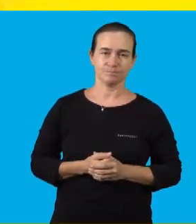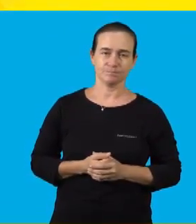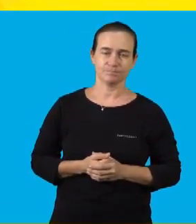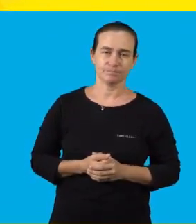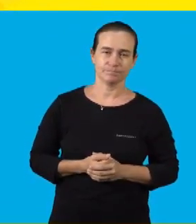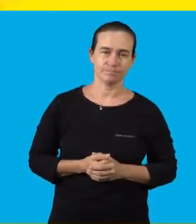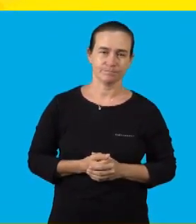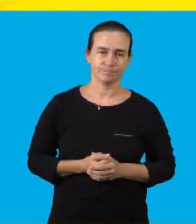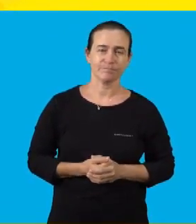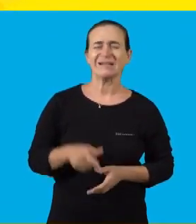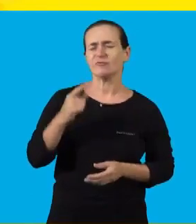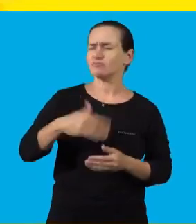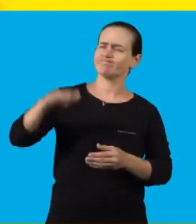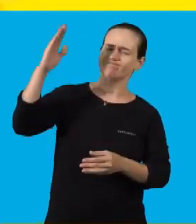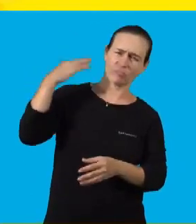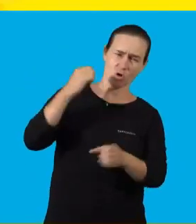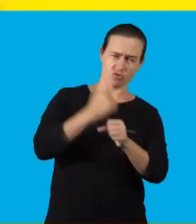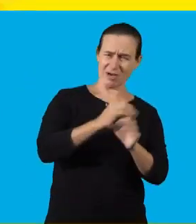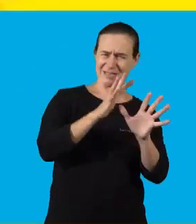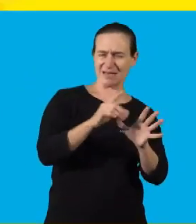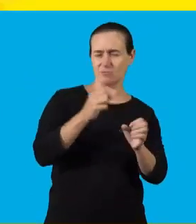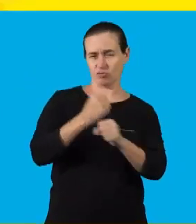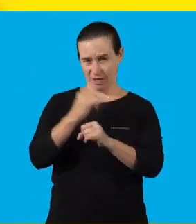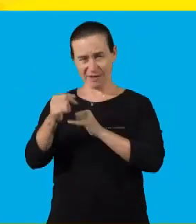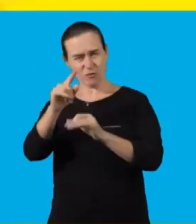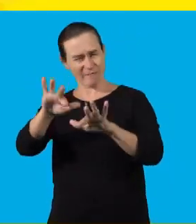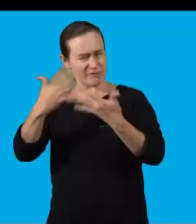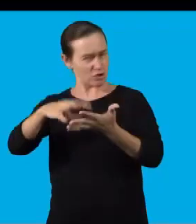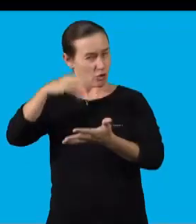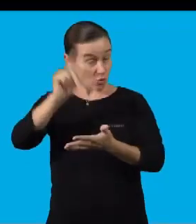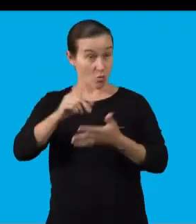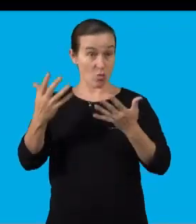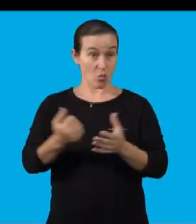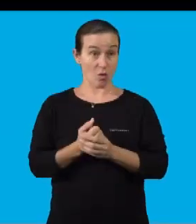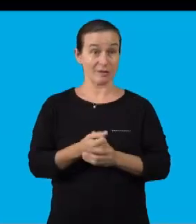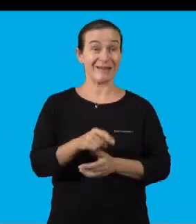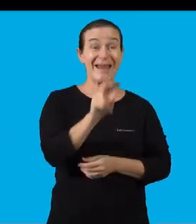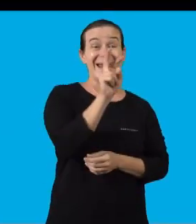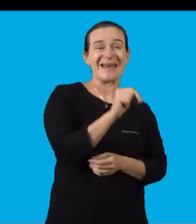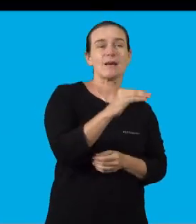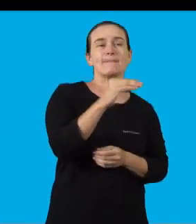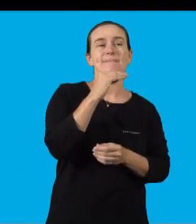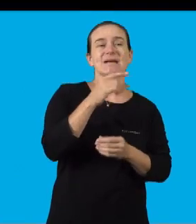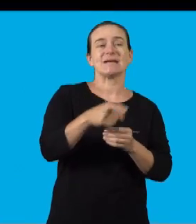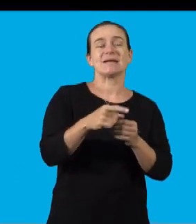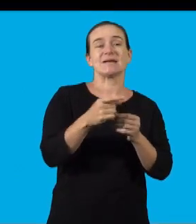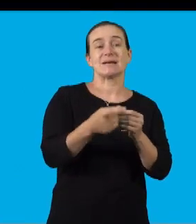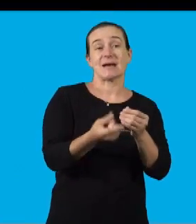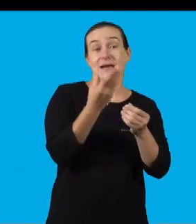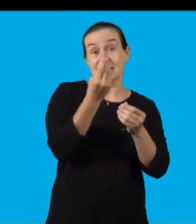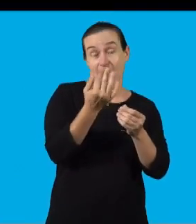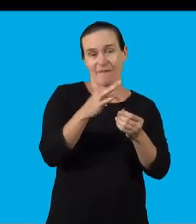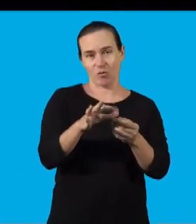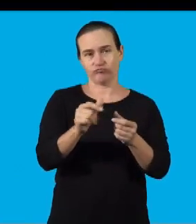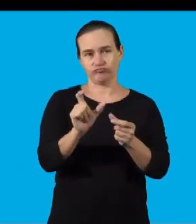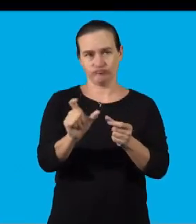Let's see what you should know or be able to do from grade 10 and grade 11. That is, you should know that n represents the number of terms in